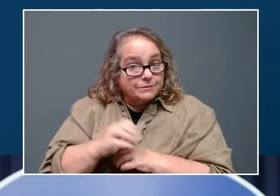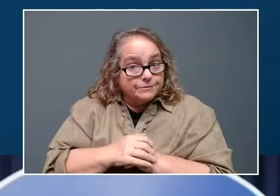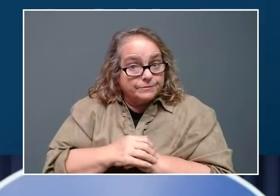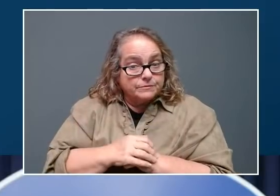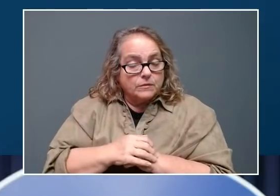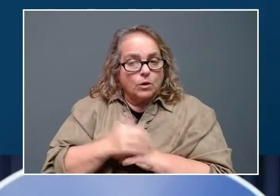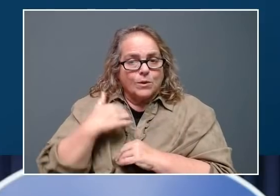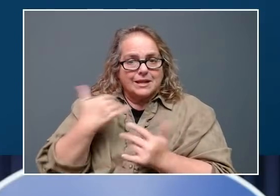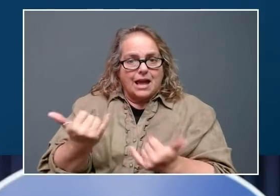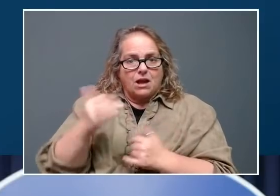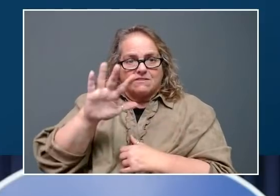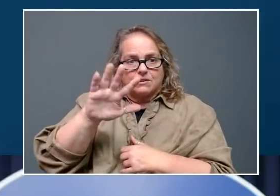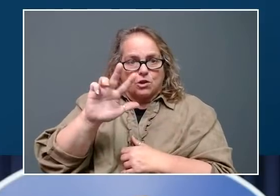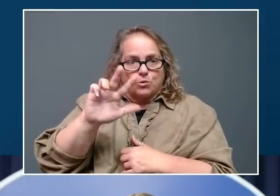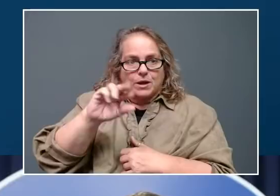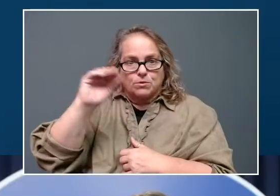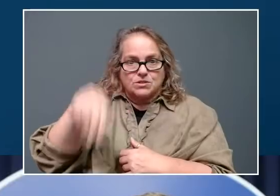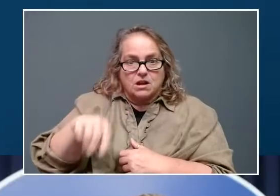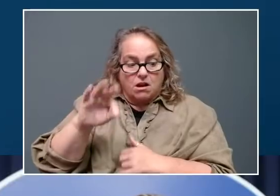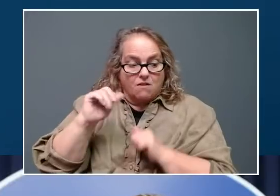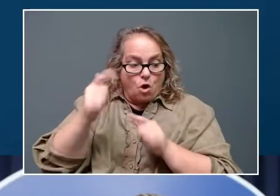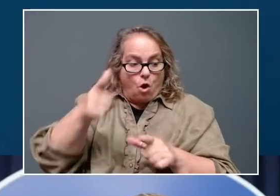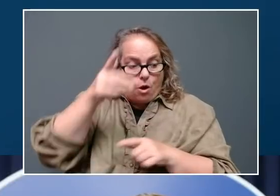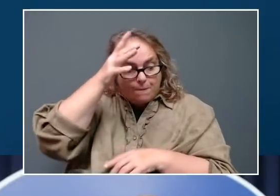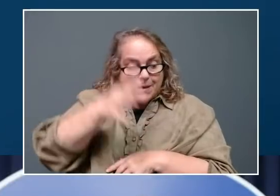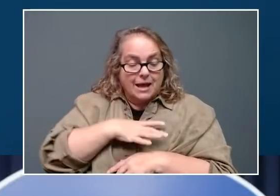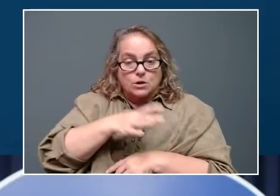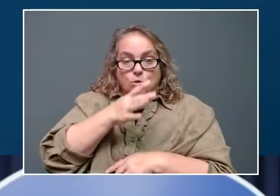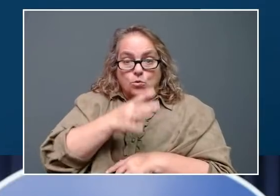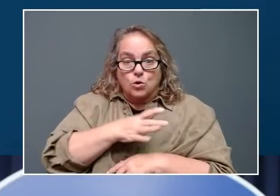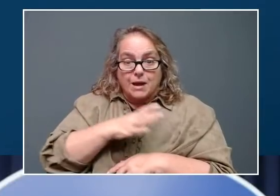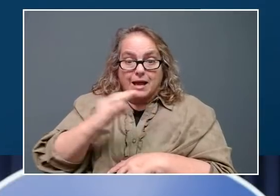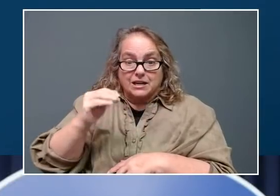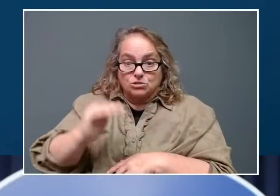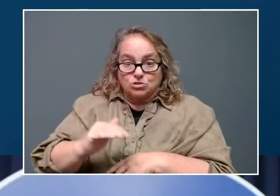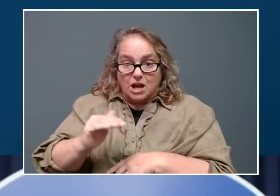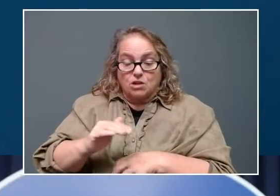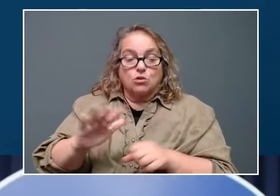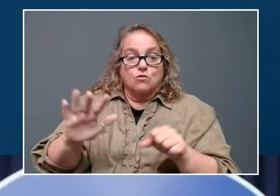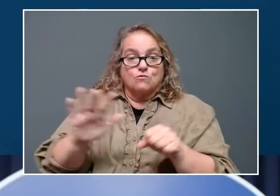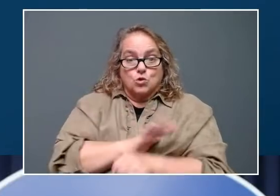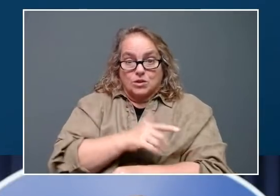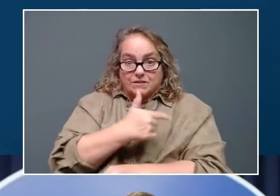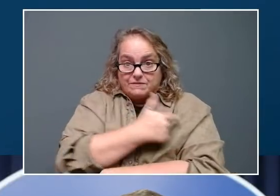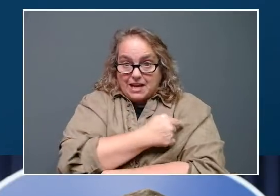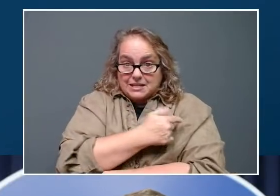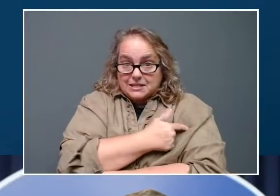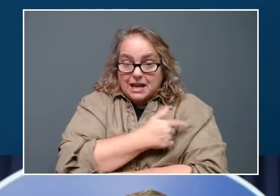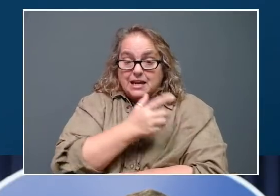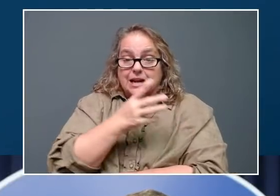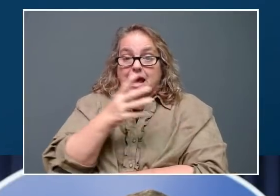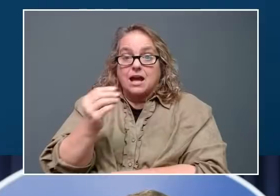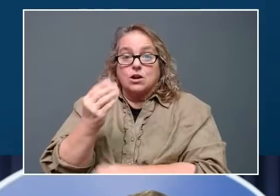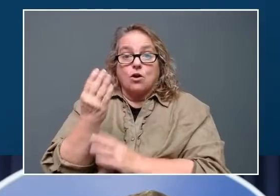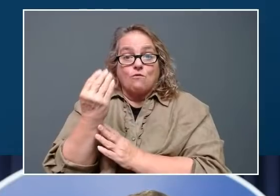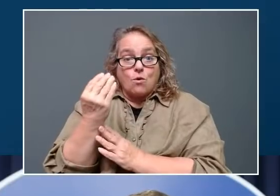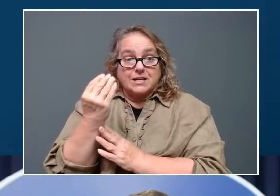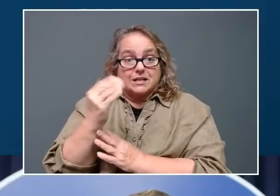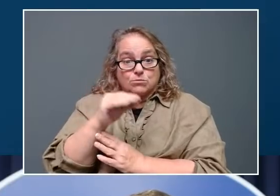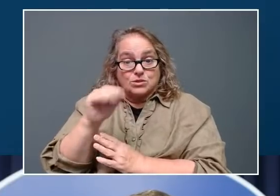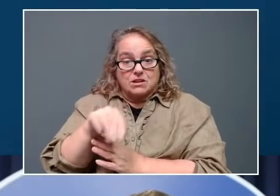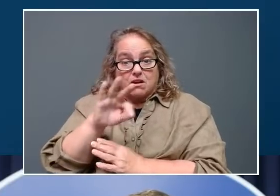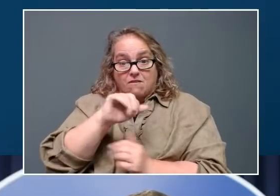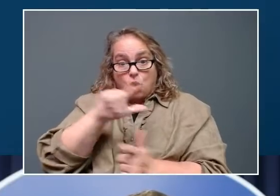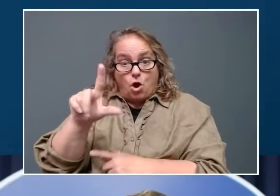53% of every man, woman, and child, and that's not just eligible, fully vaccinated. And 14% of all Kentuckians